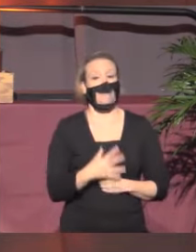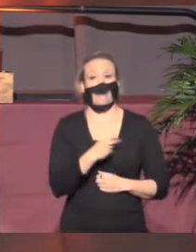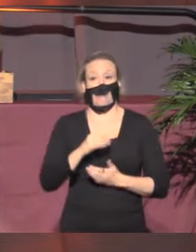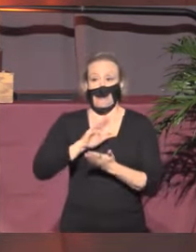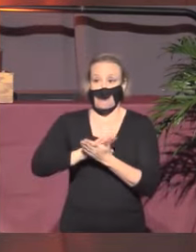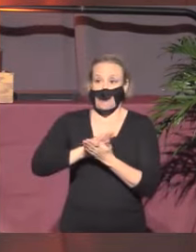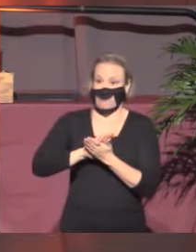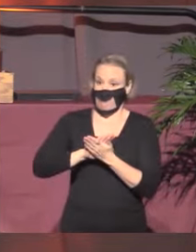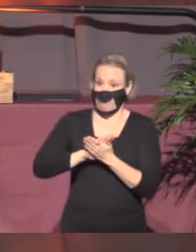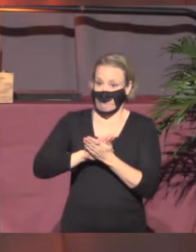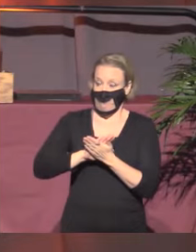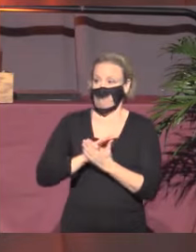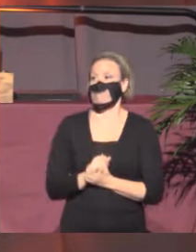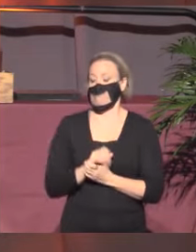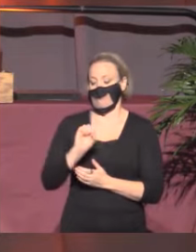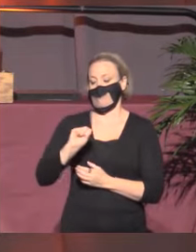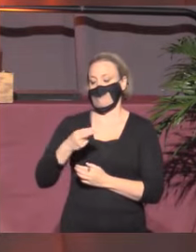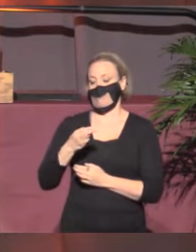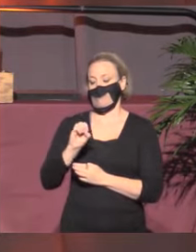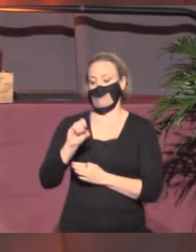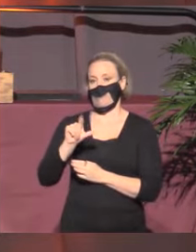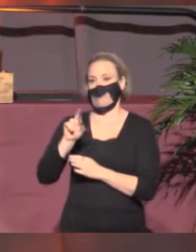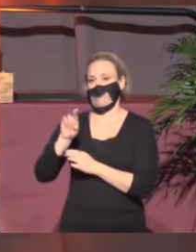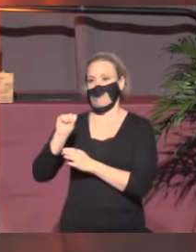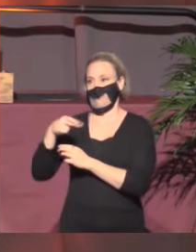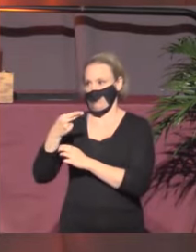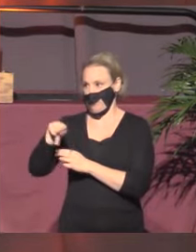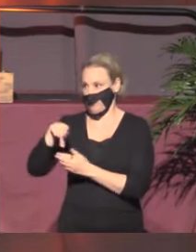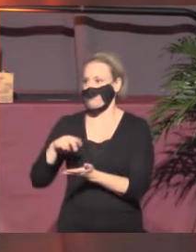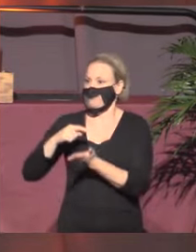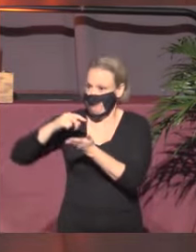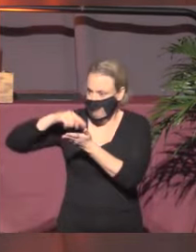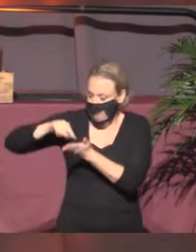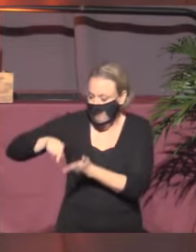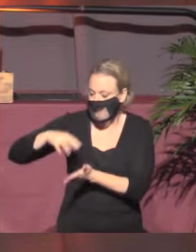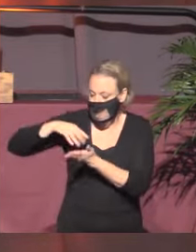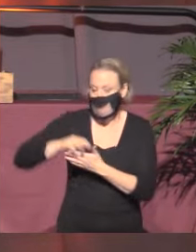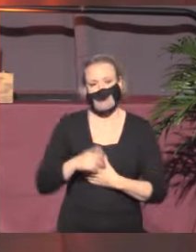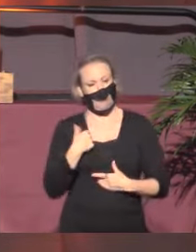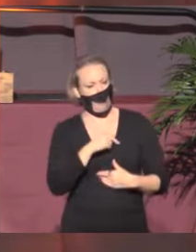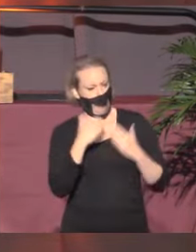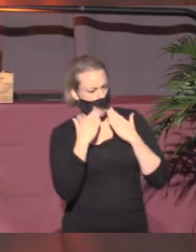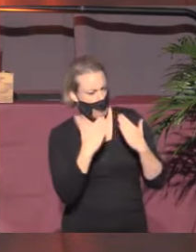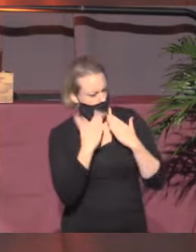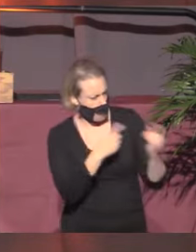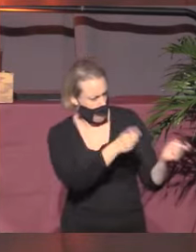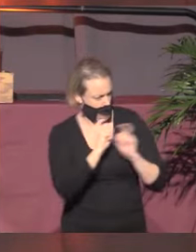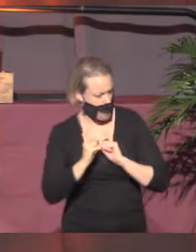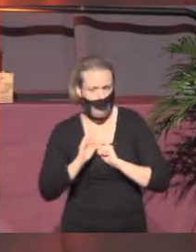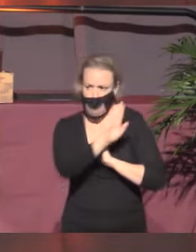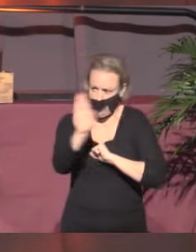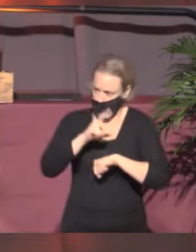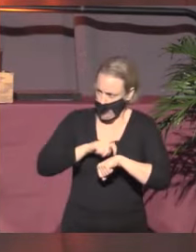scholarship as your guiding principles. We are grateful that you have given us time while you were